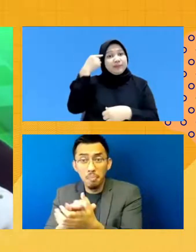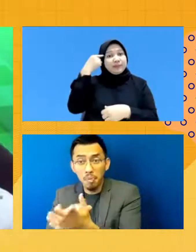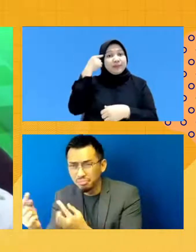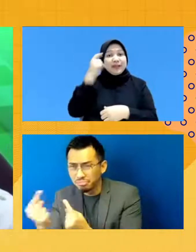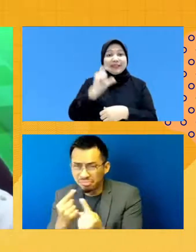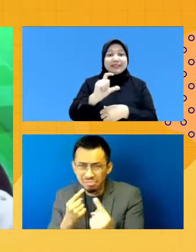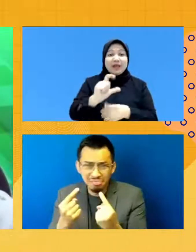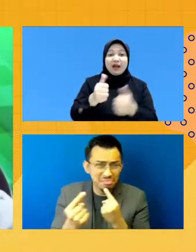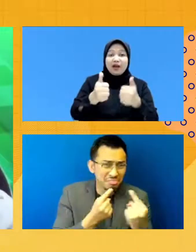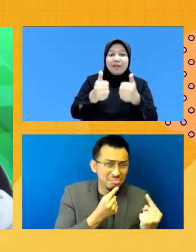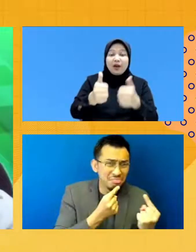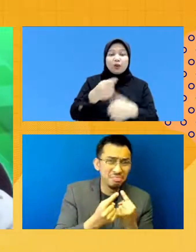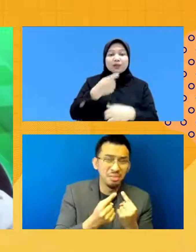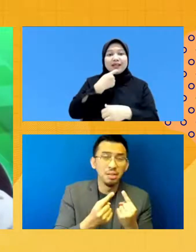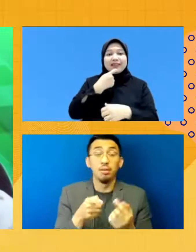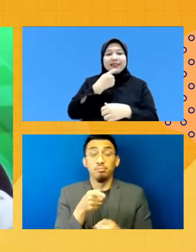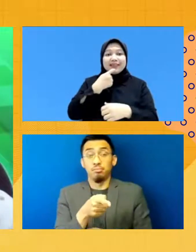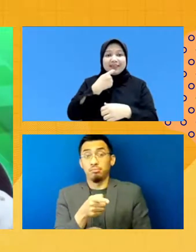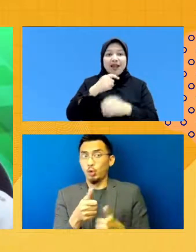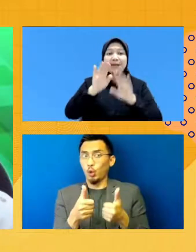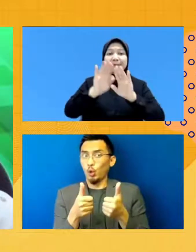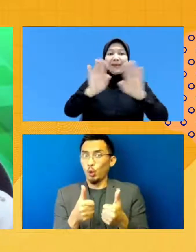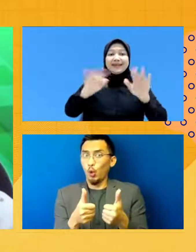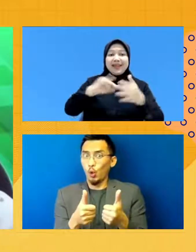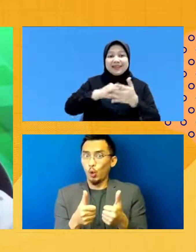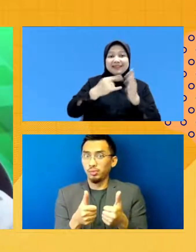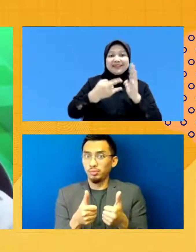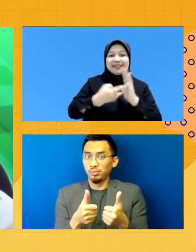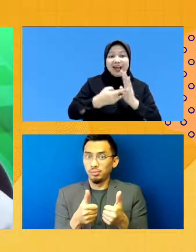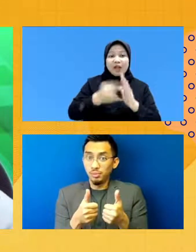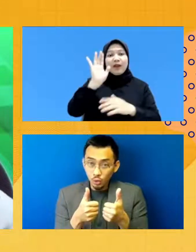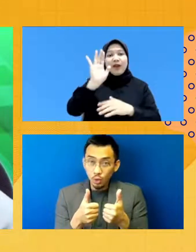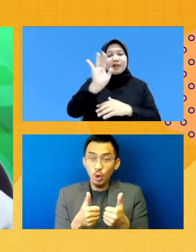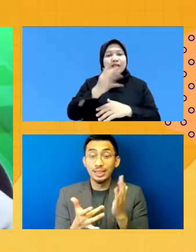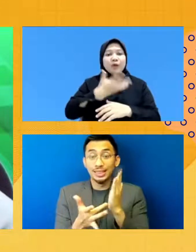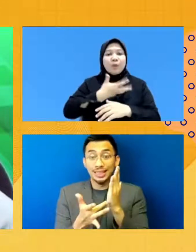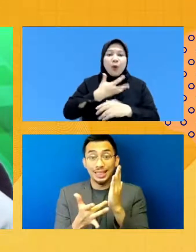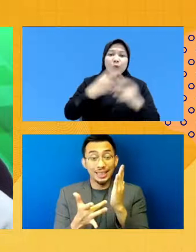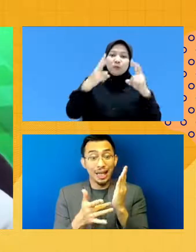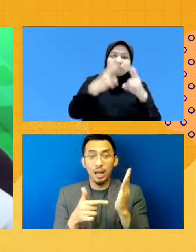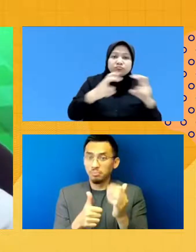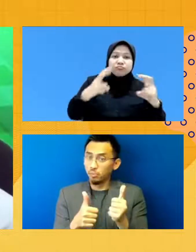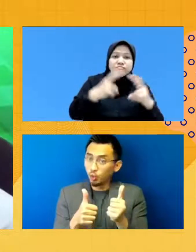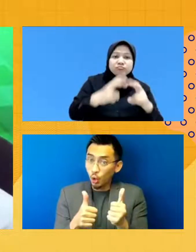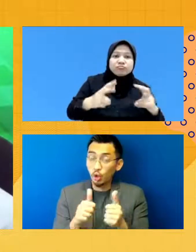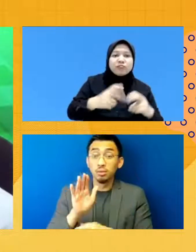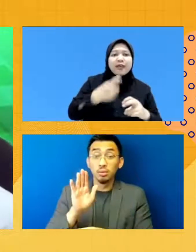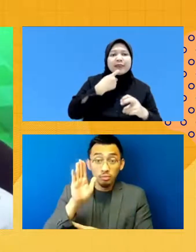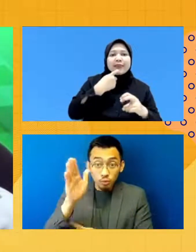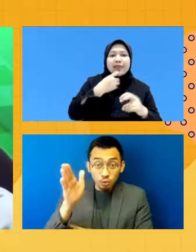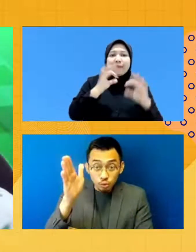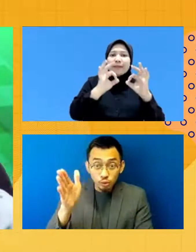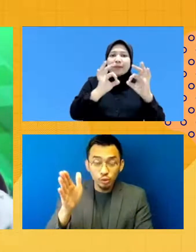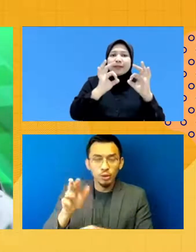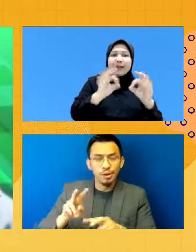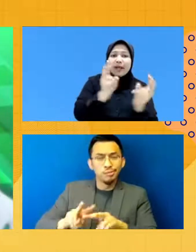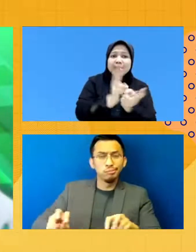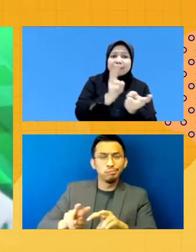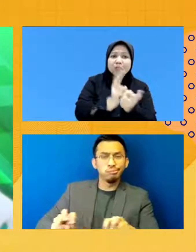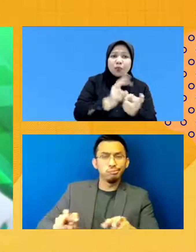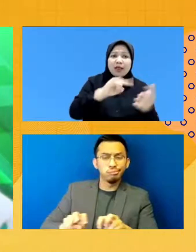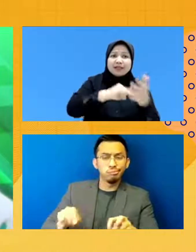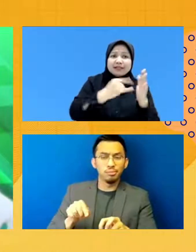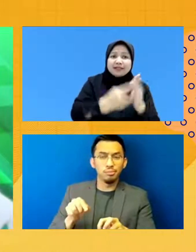about the digital platforms when you're talking when we're exploring about the digital sexual education. And the next thing